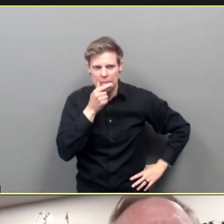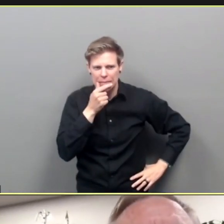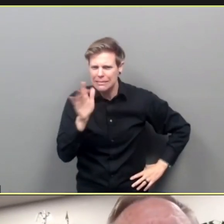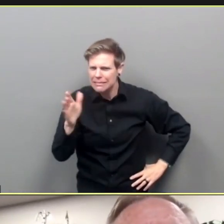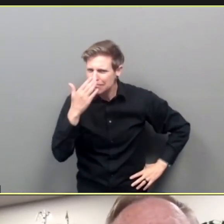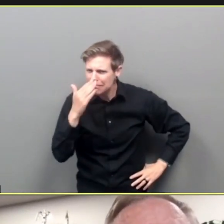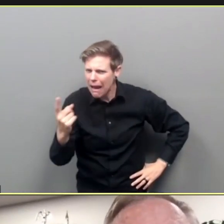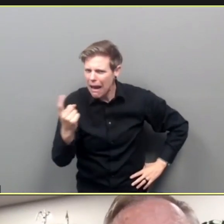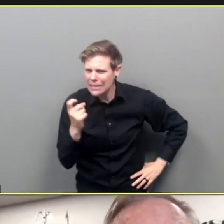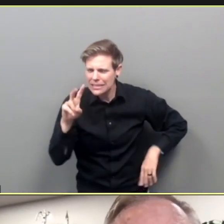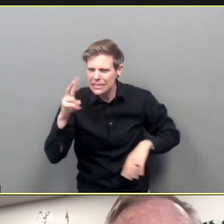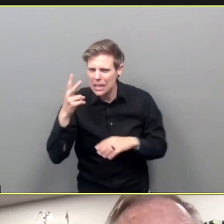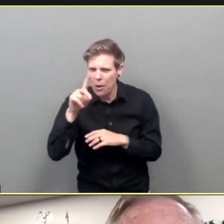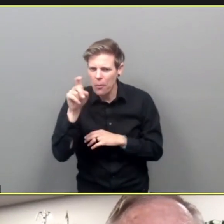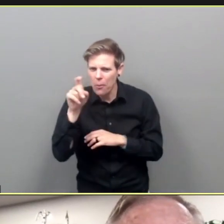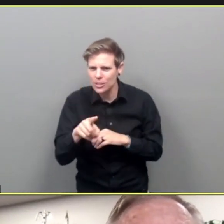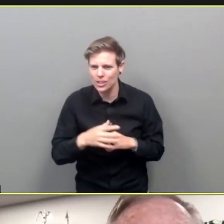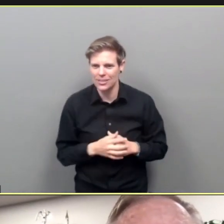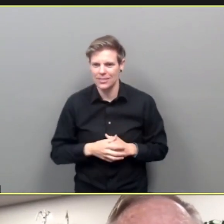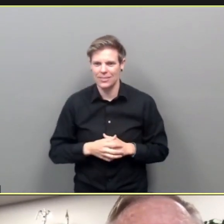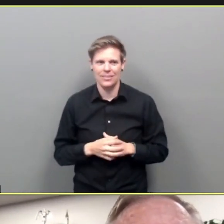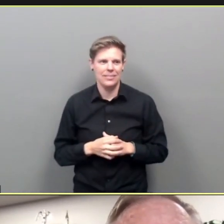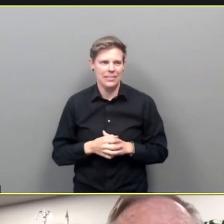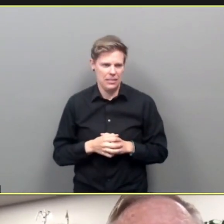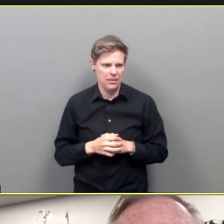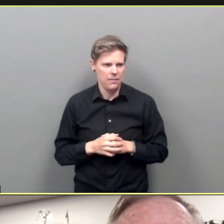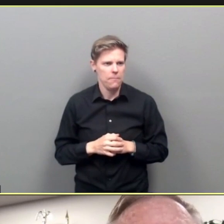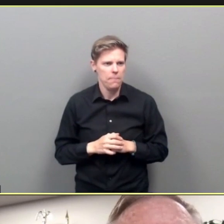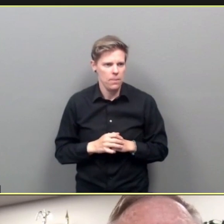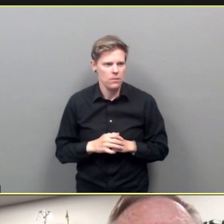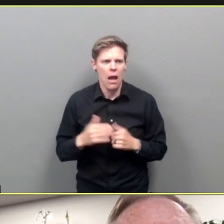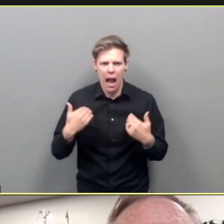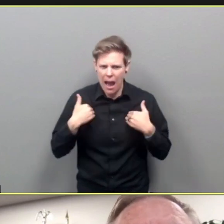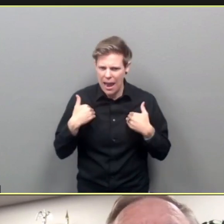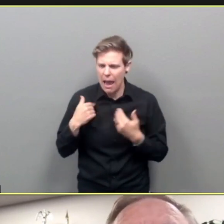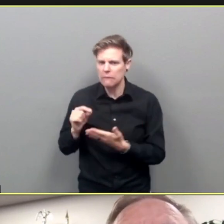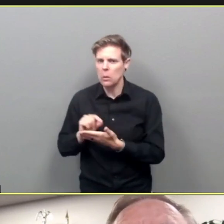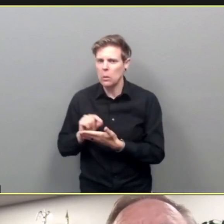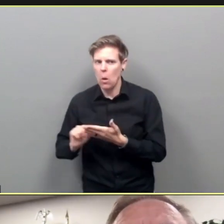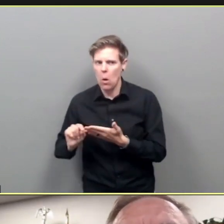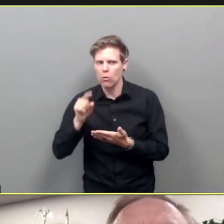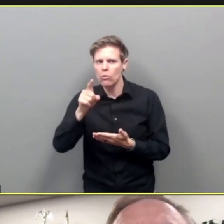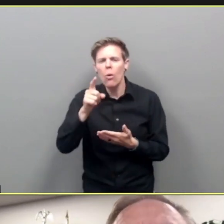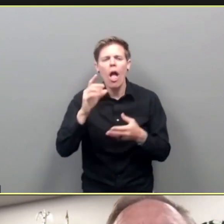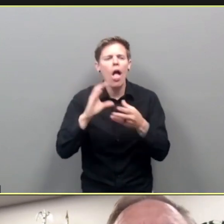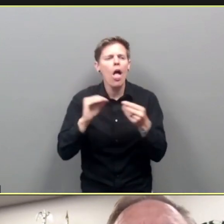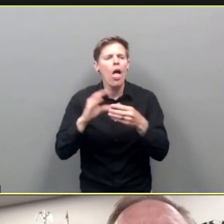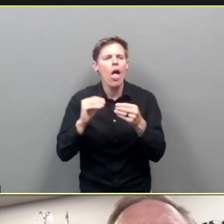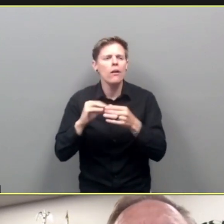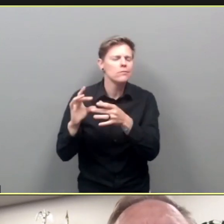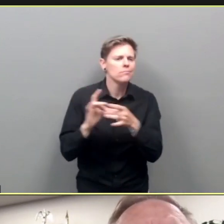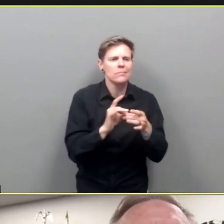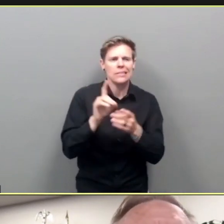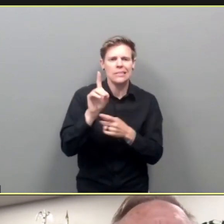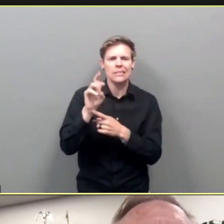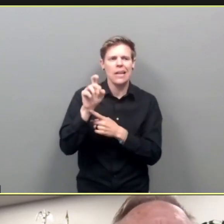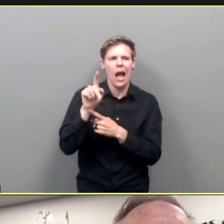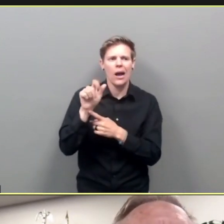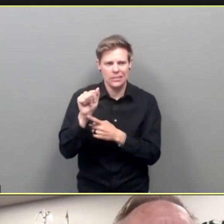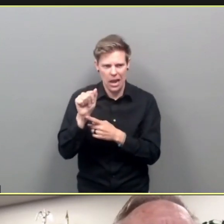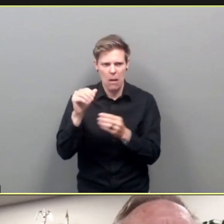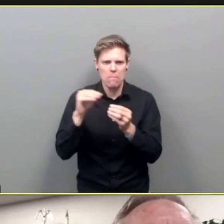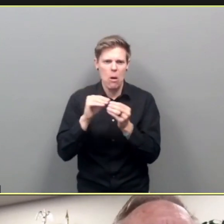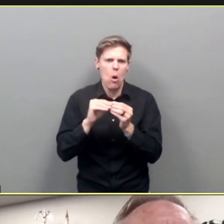I had a note that you had mentioned this was attributable to Delta being more transmissible and not